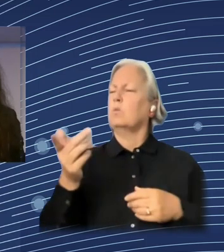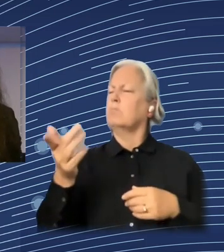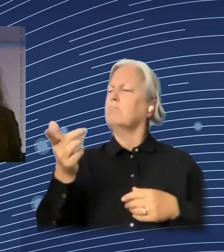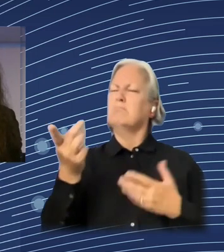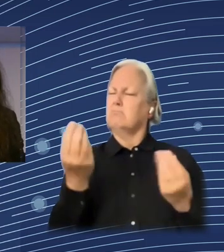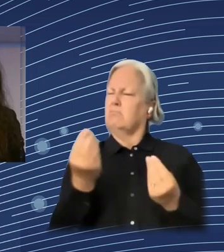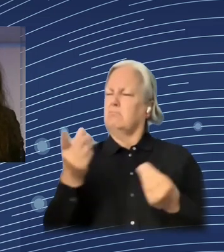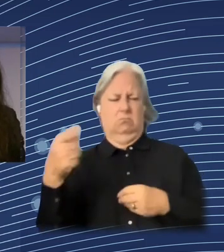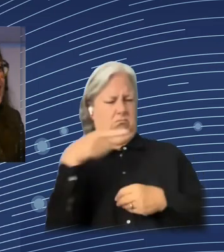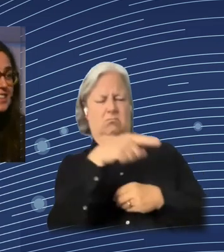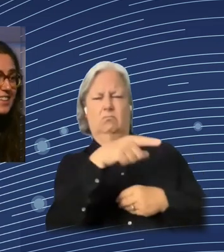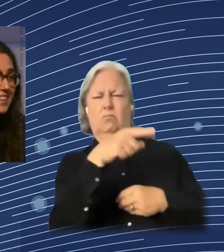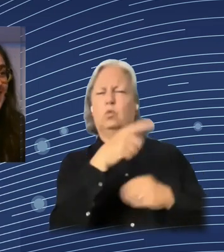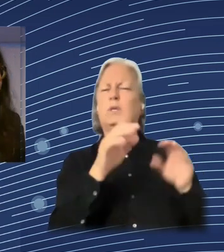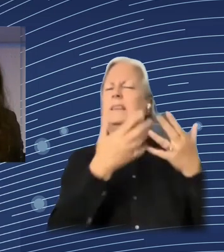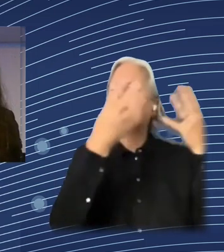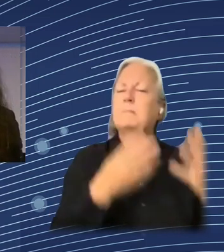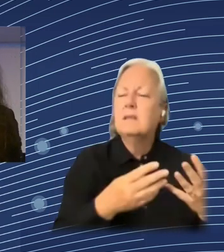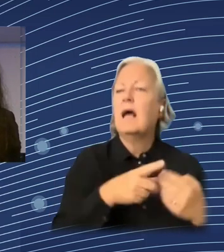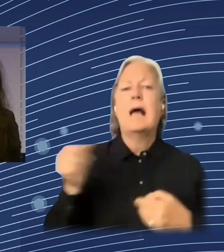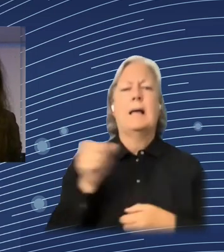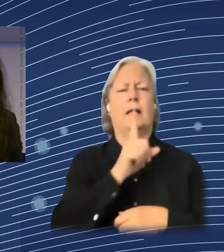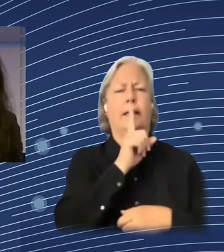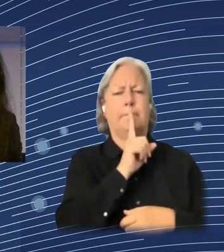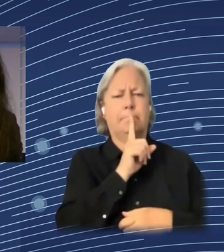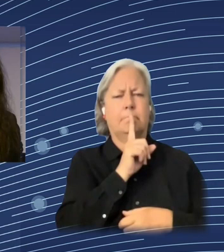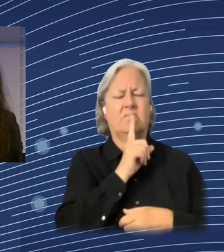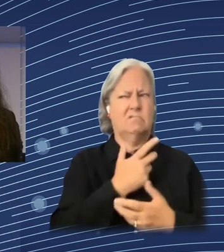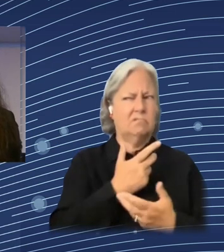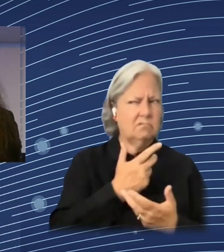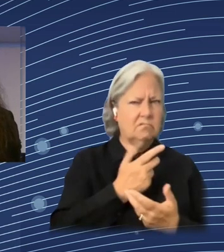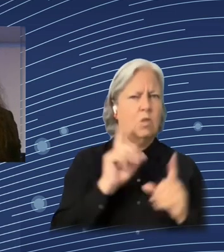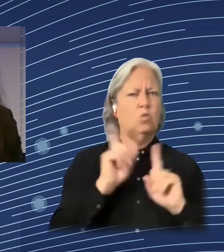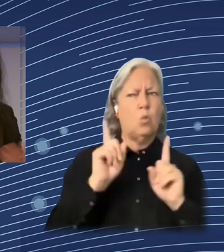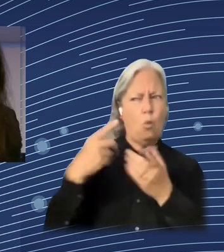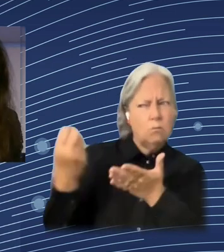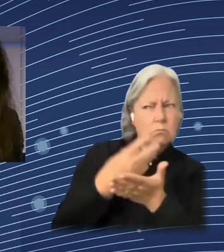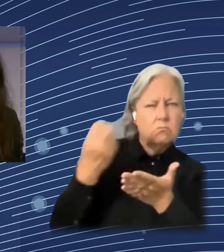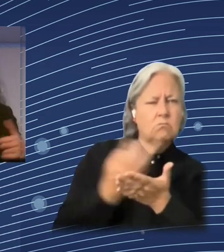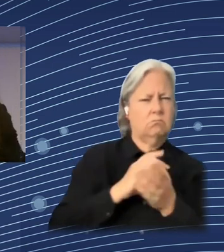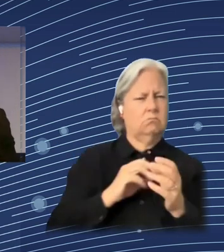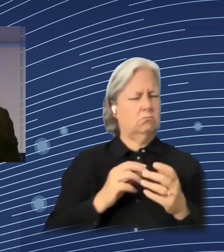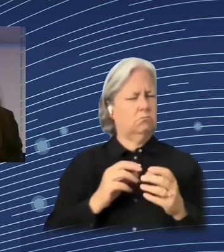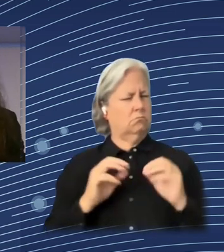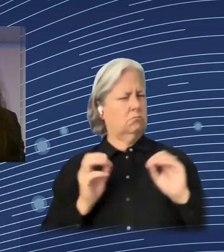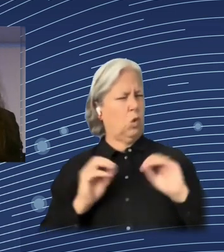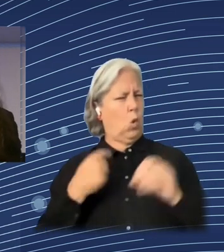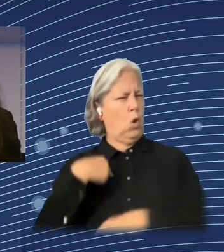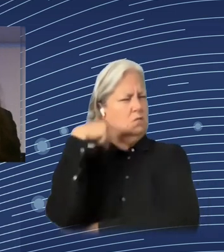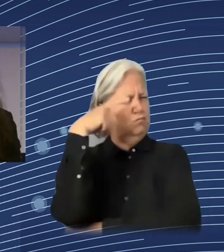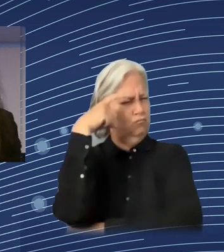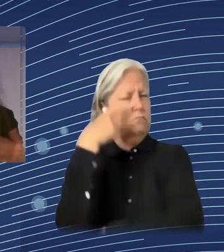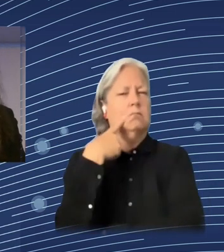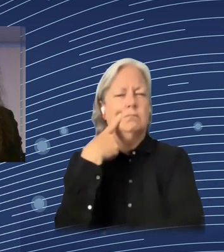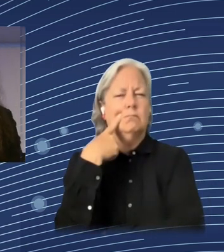Like the answer was just like silence and no information was revealed. So from there, then we said,